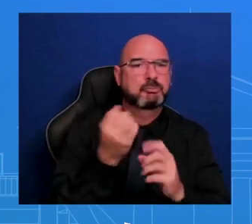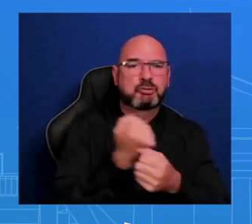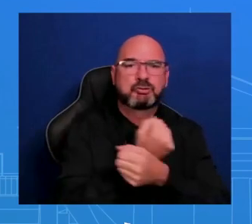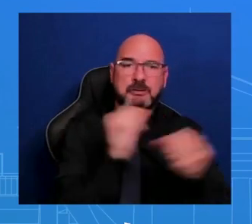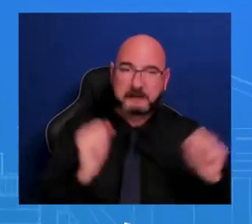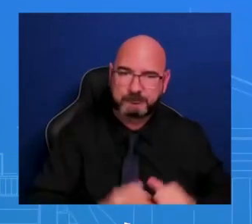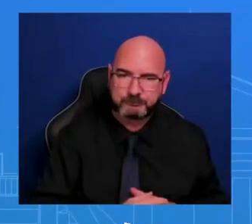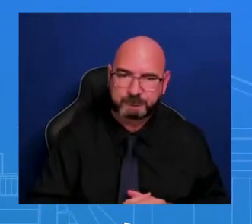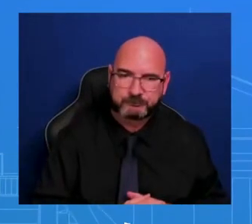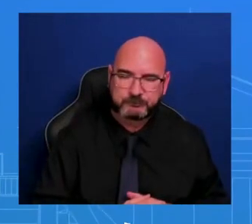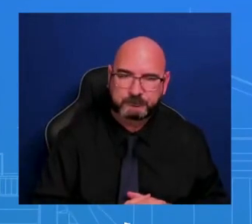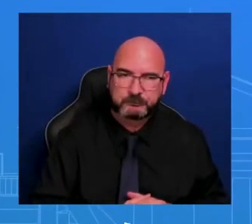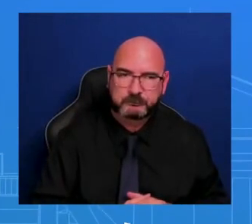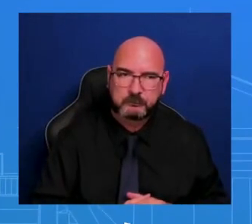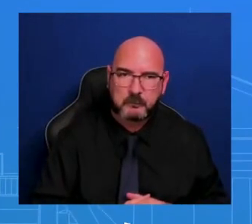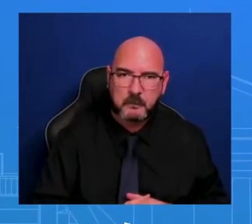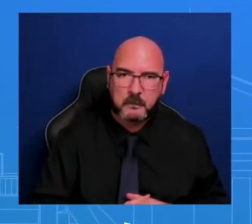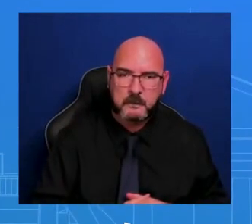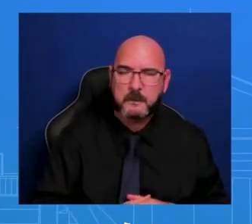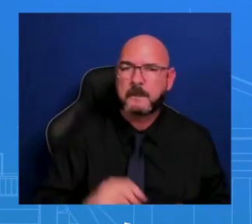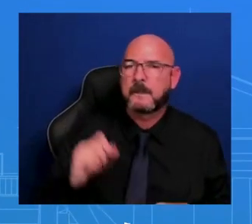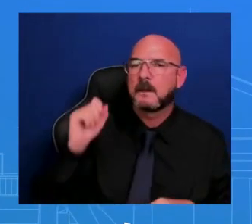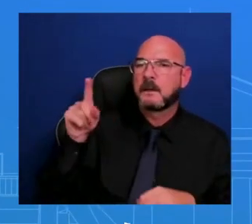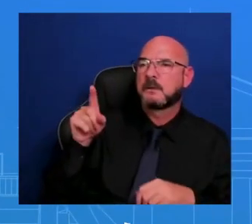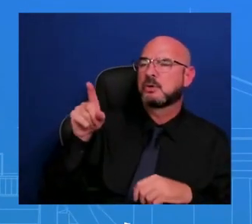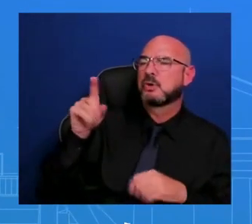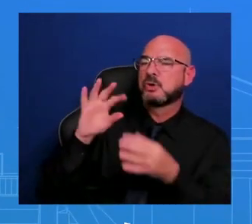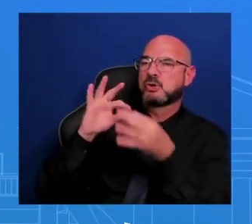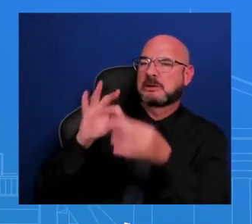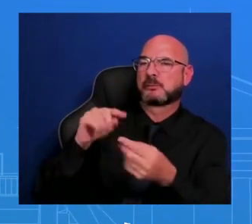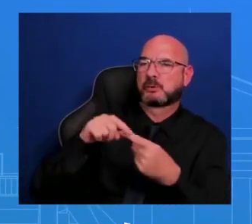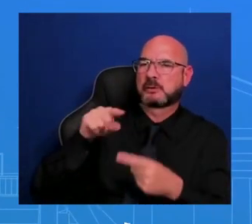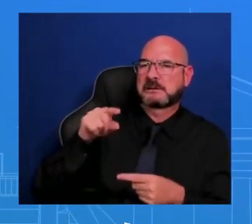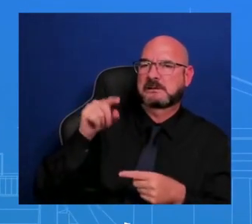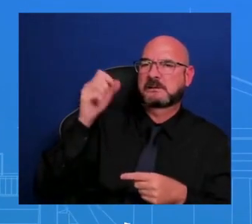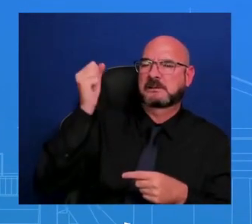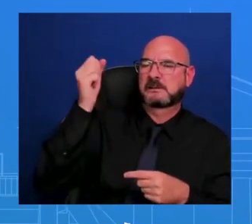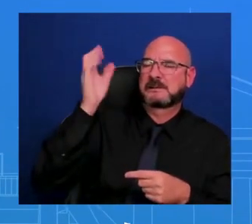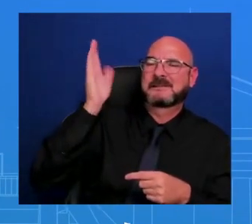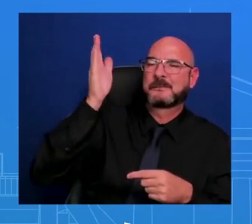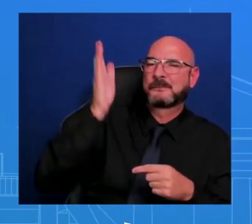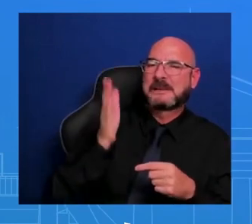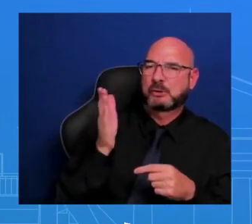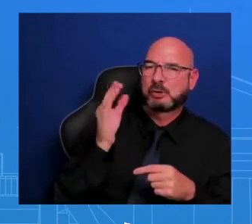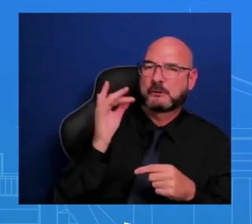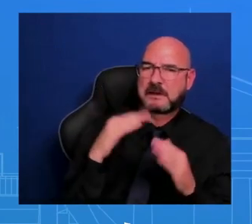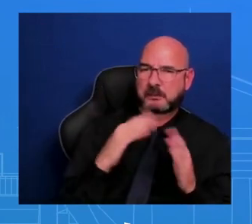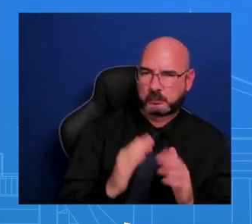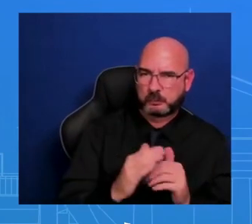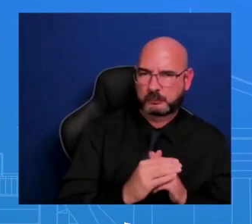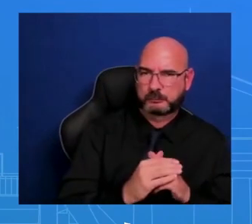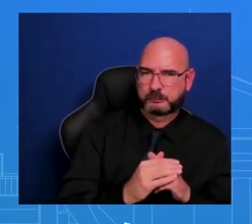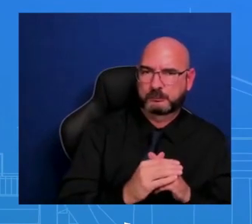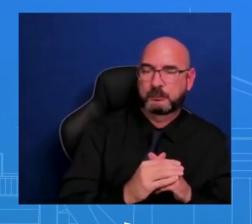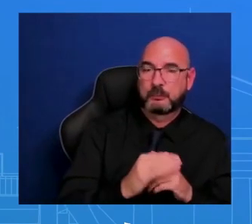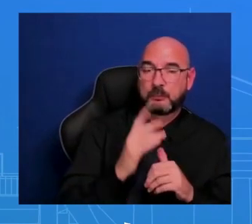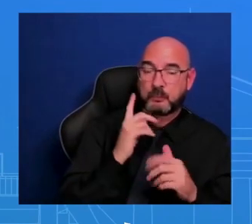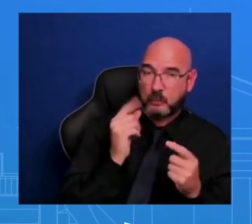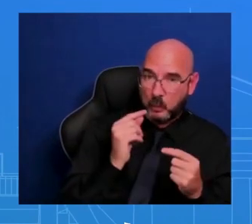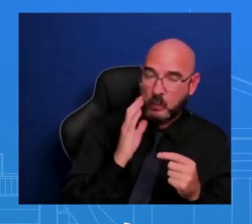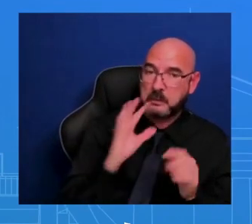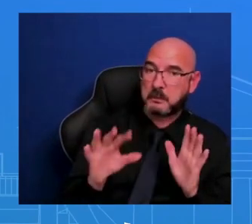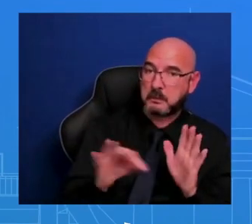electing, one, is not going to have much of a history with the president, and two, is not going to have done much in terms of